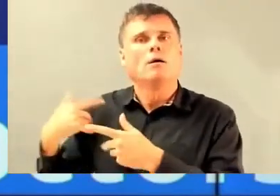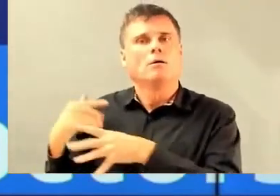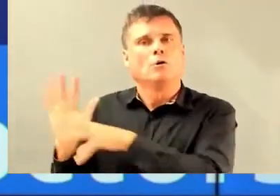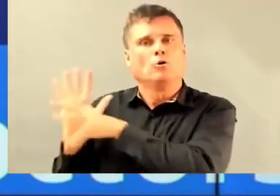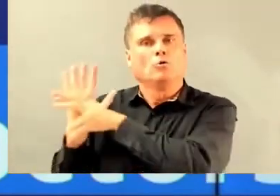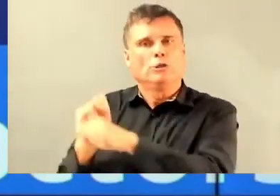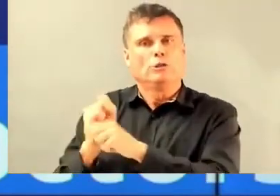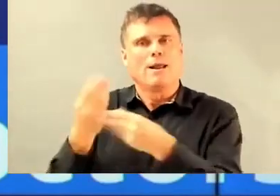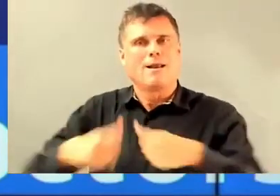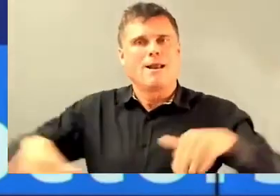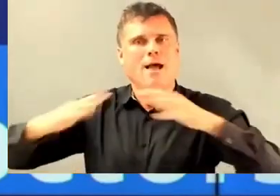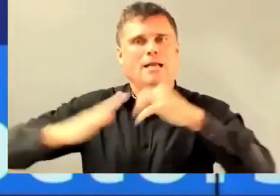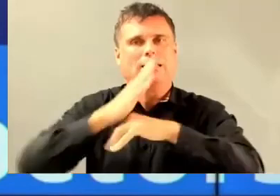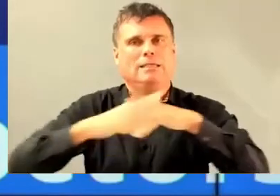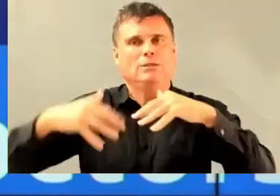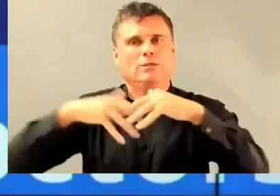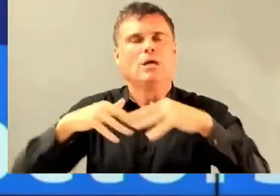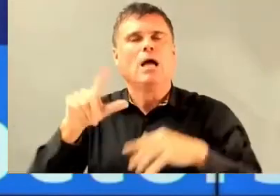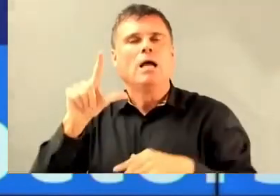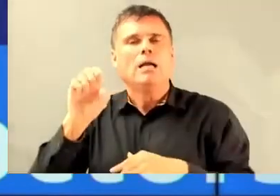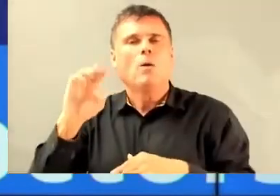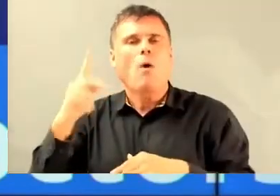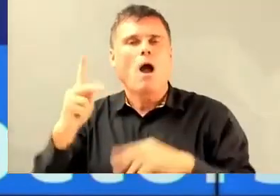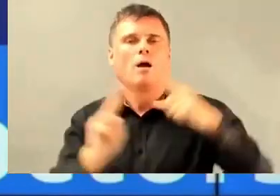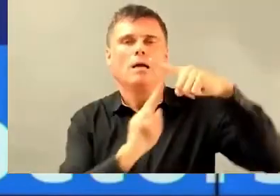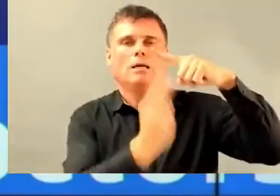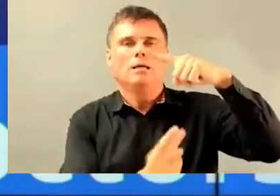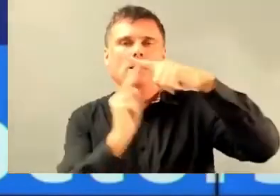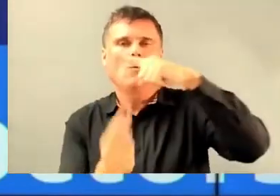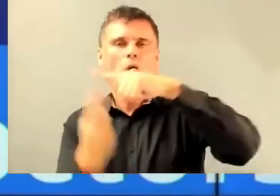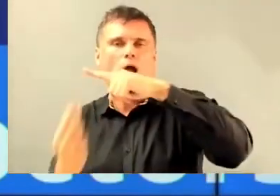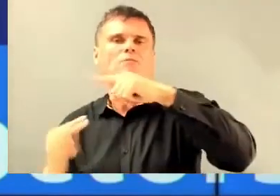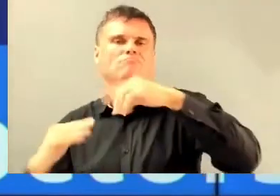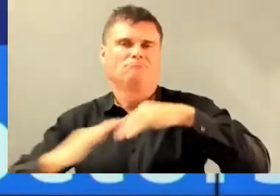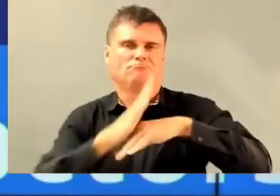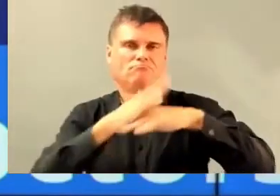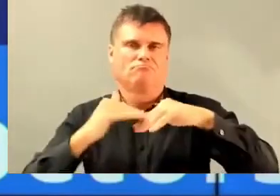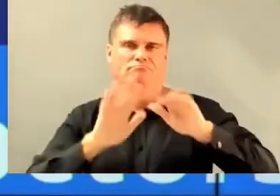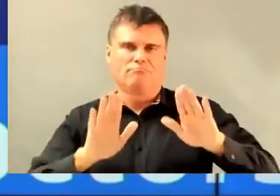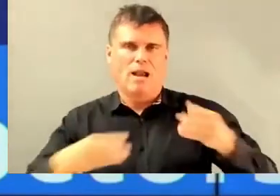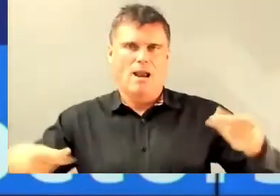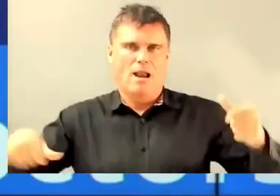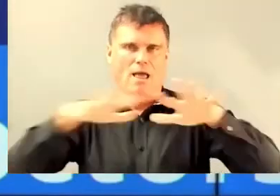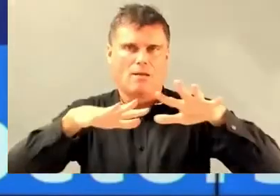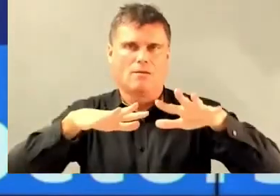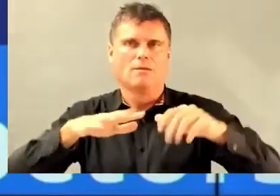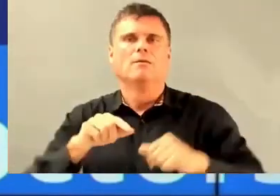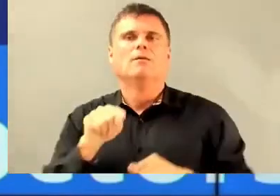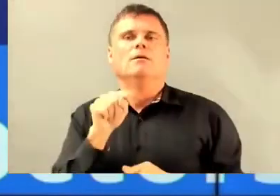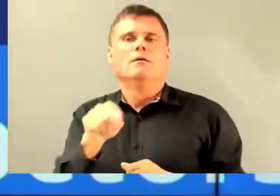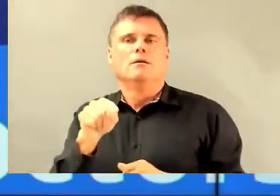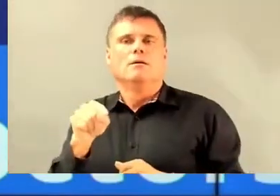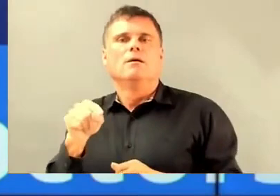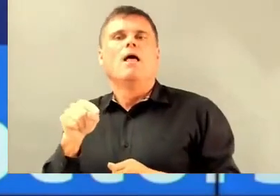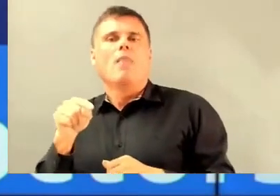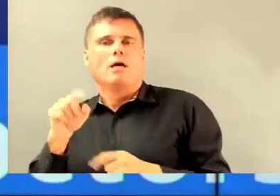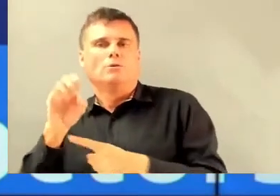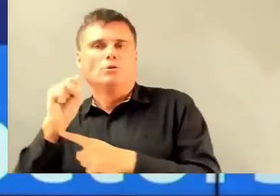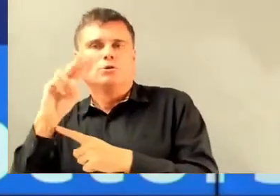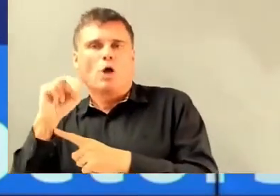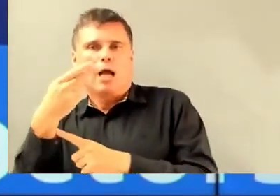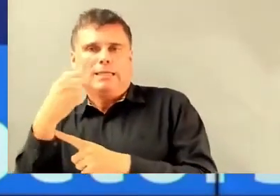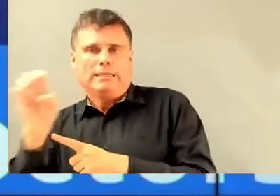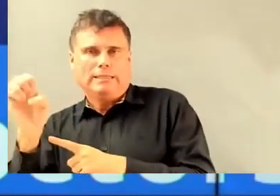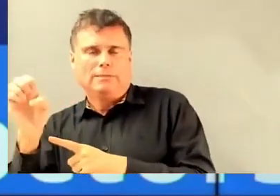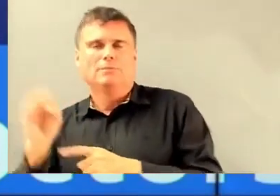news for doctors like me, who were trained outside of Canada. I completed my family medicine training in Qatar and